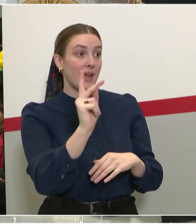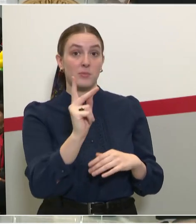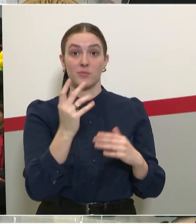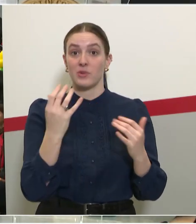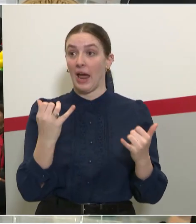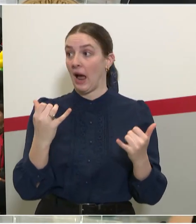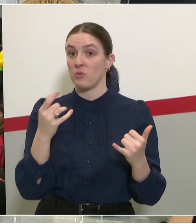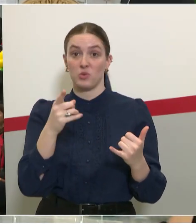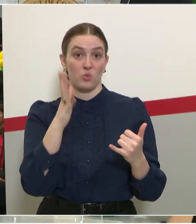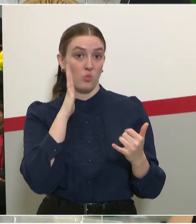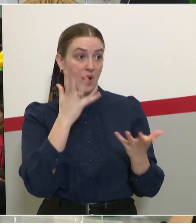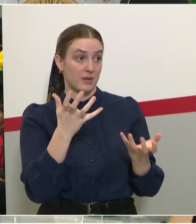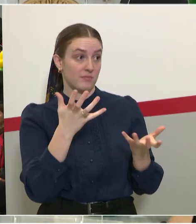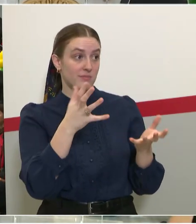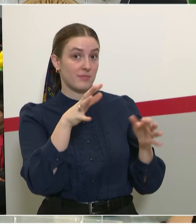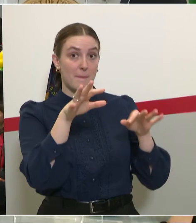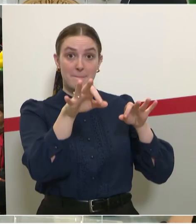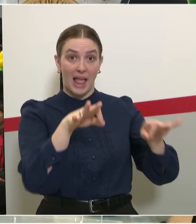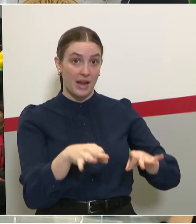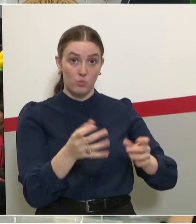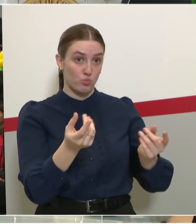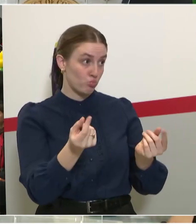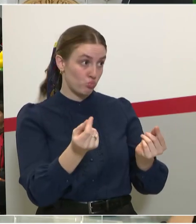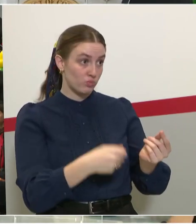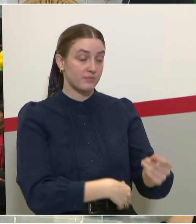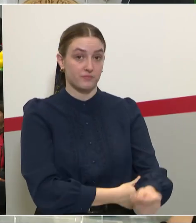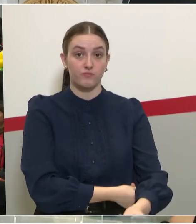a voiceover of what you're going to be doing?